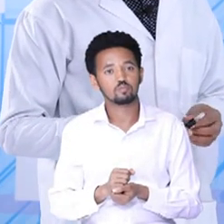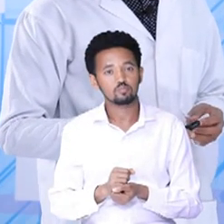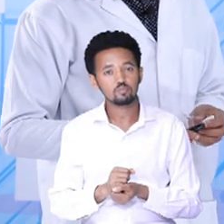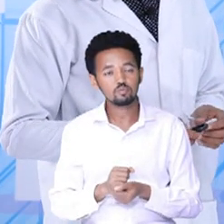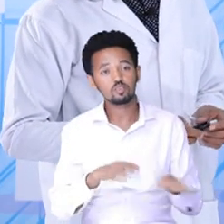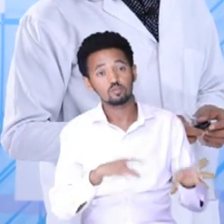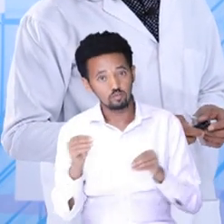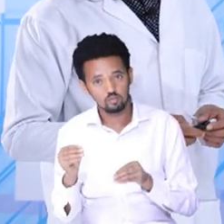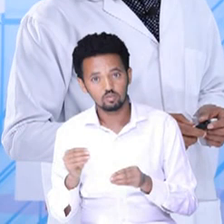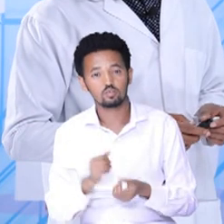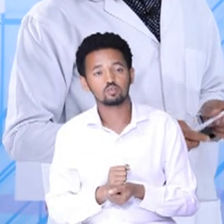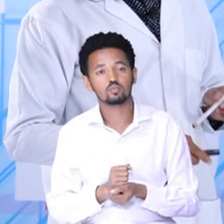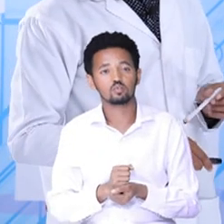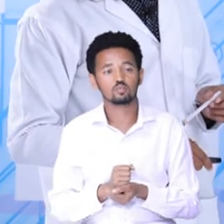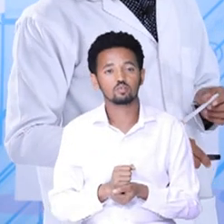Students,